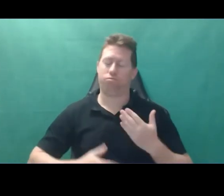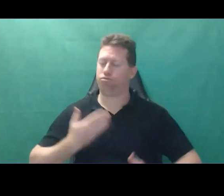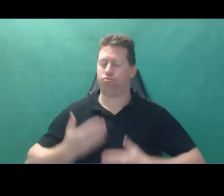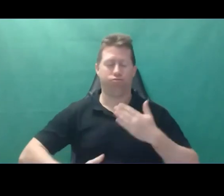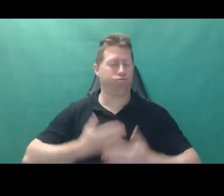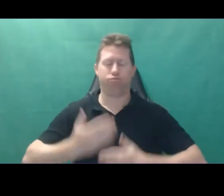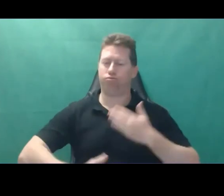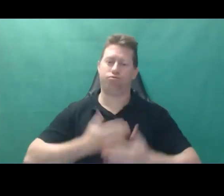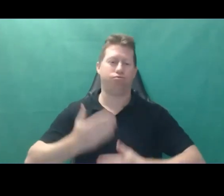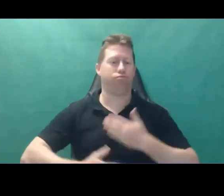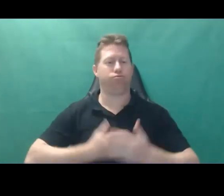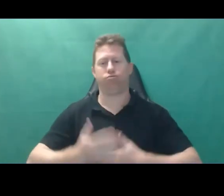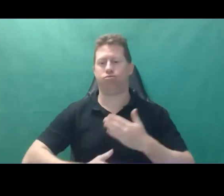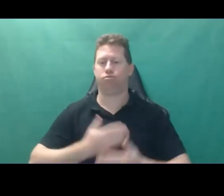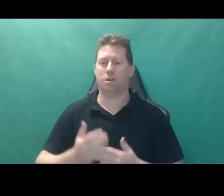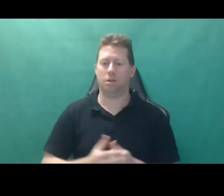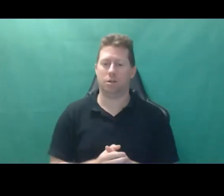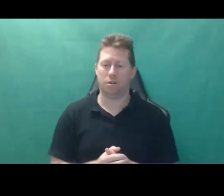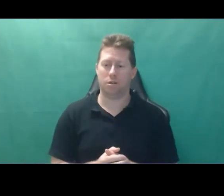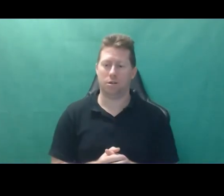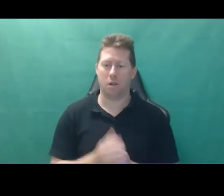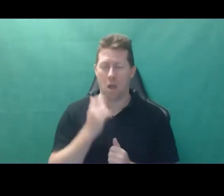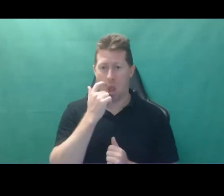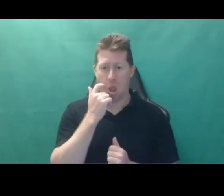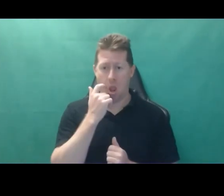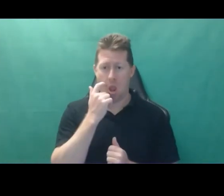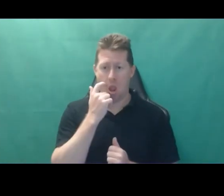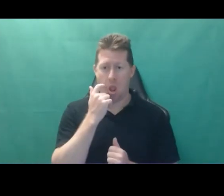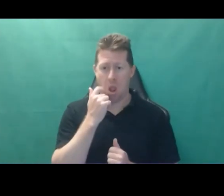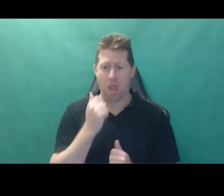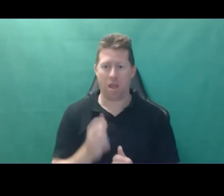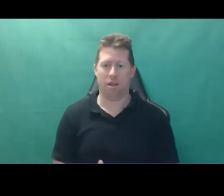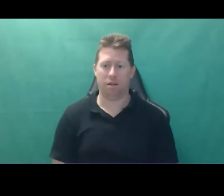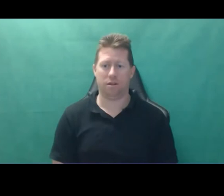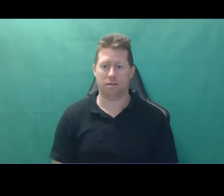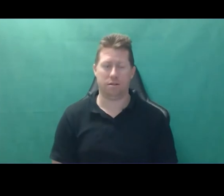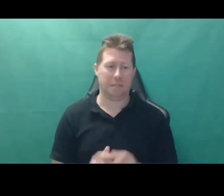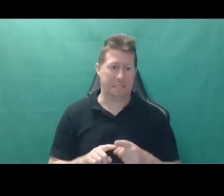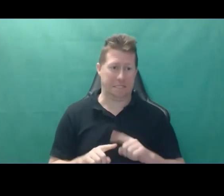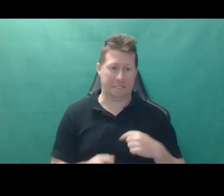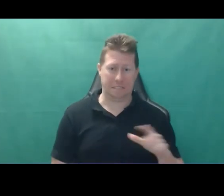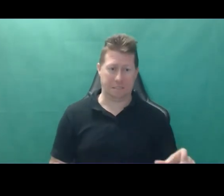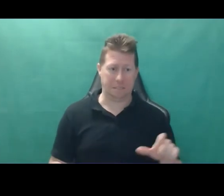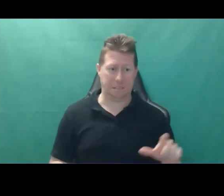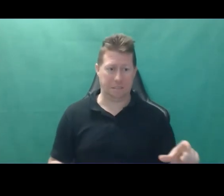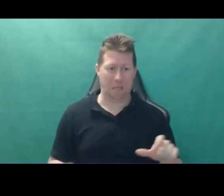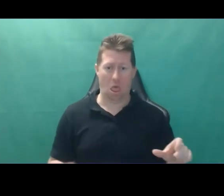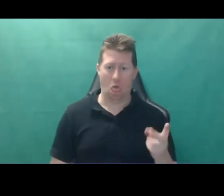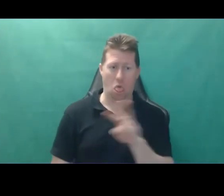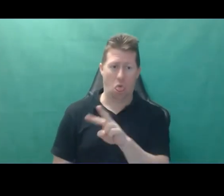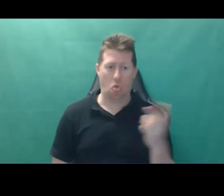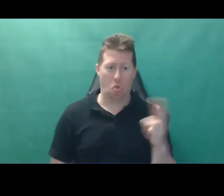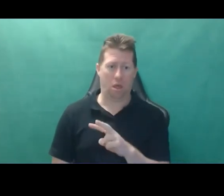uh, what happened to the rest of my, here it is. Excuse me. I've also just switched to